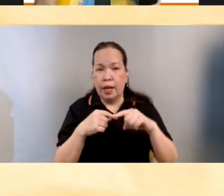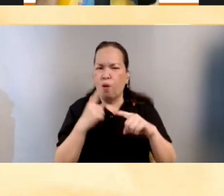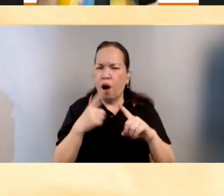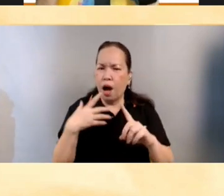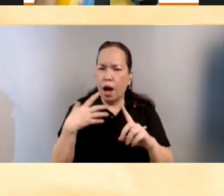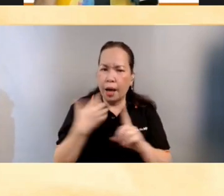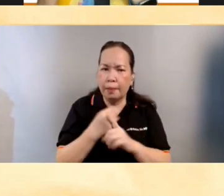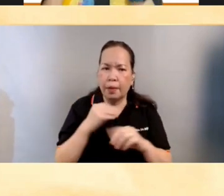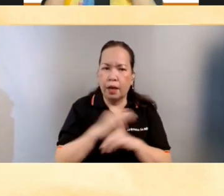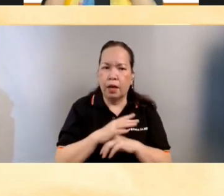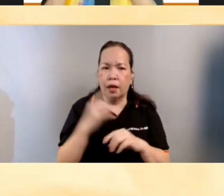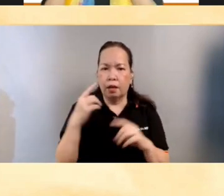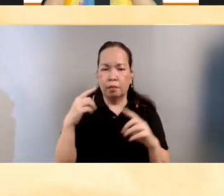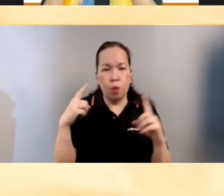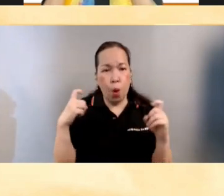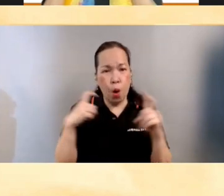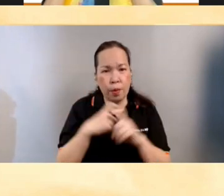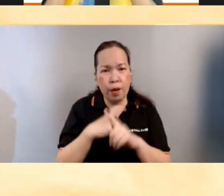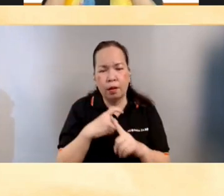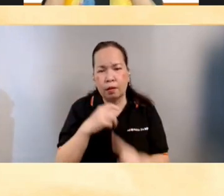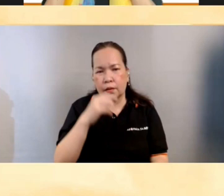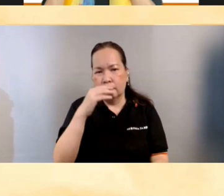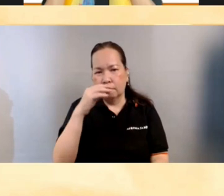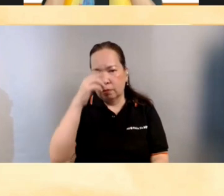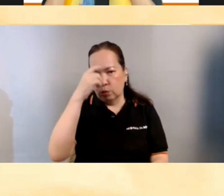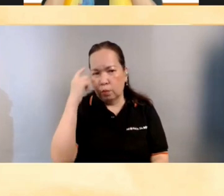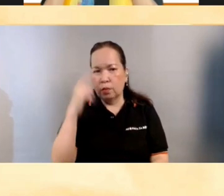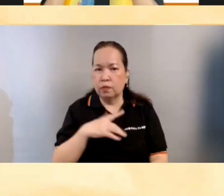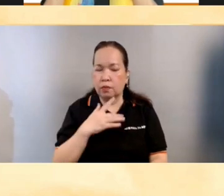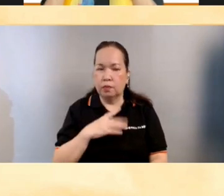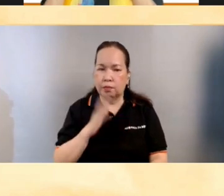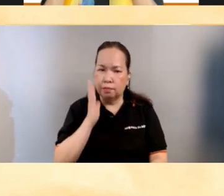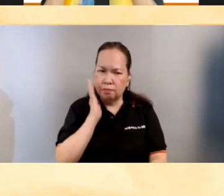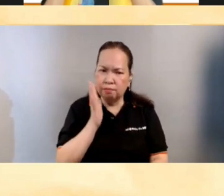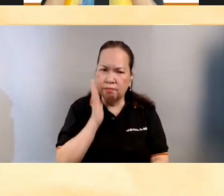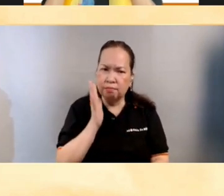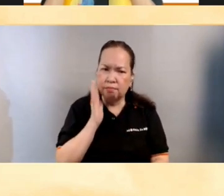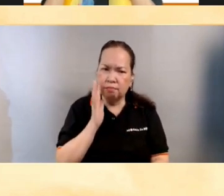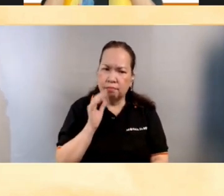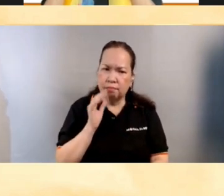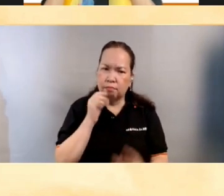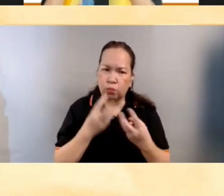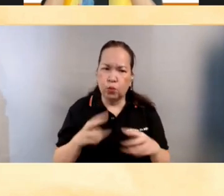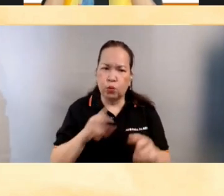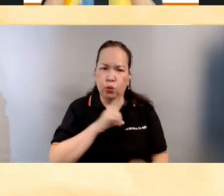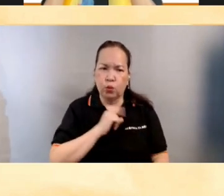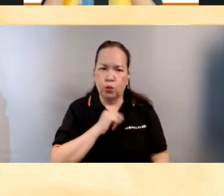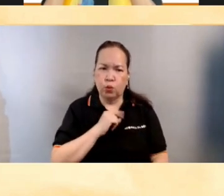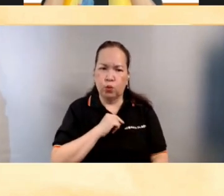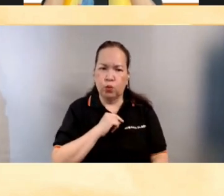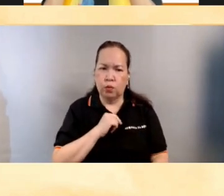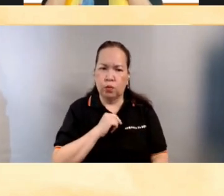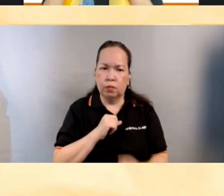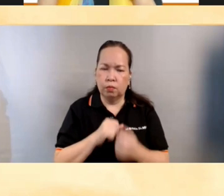I think this has been mentioned. Feeling of worthlessness, shame, and guilt, affect dysregulation. Very important.